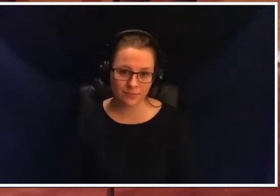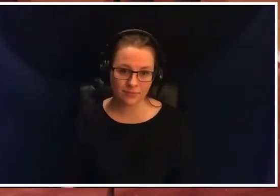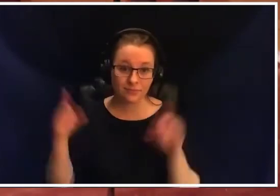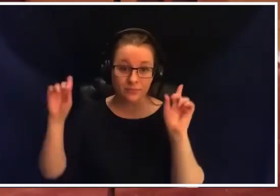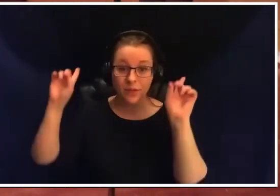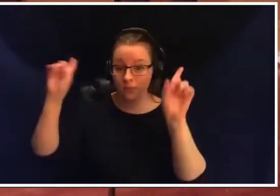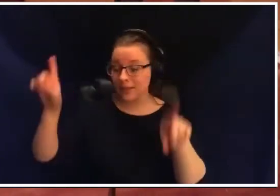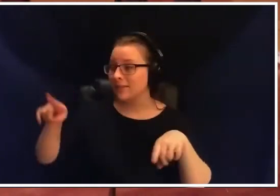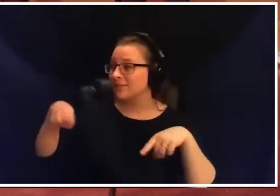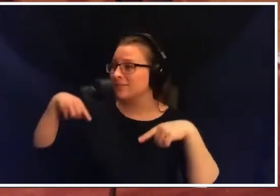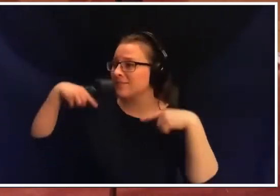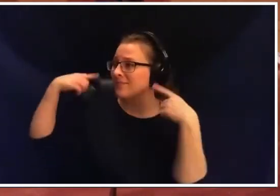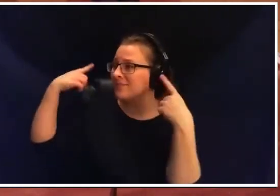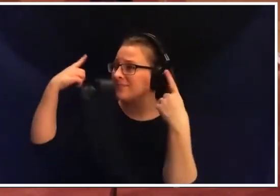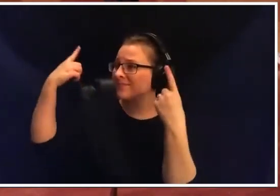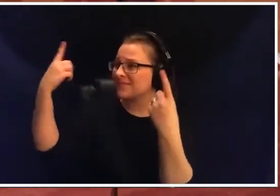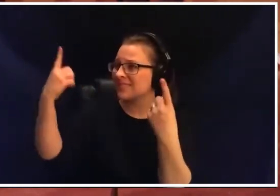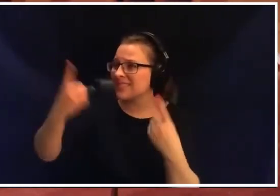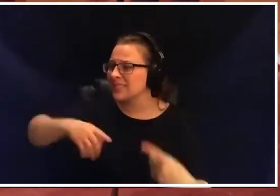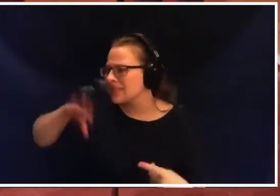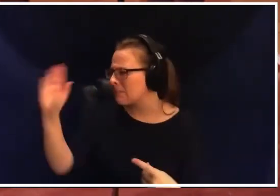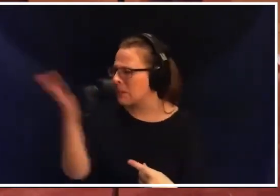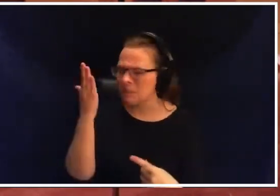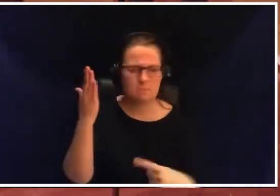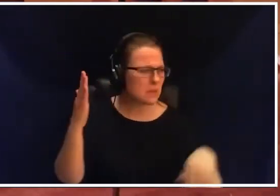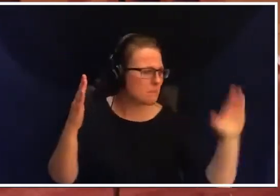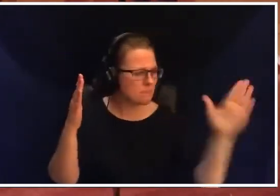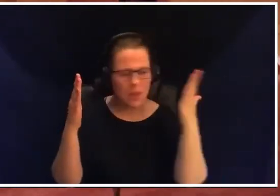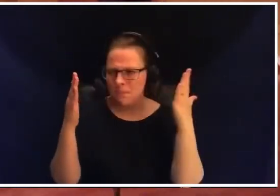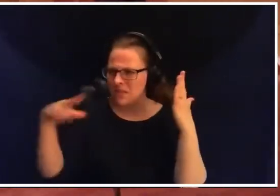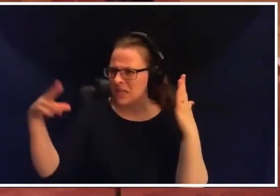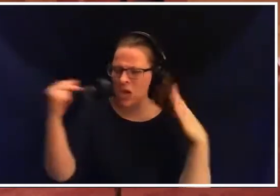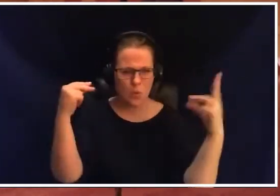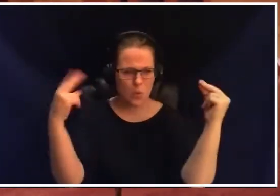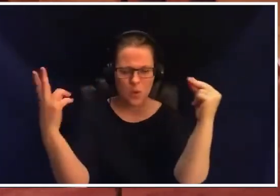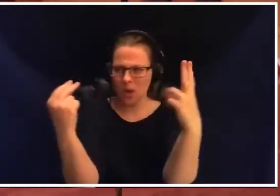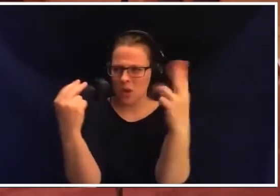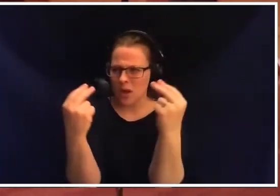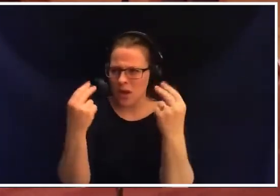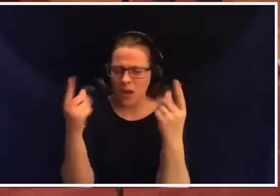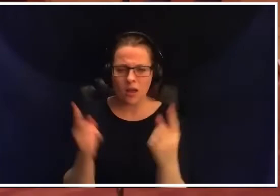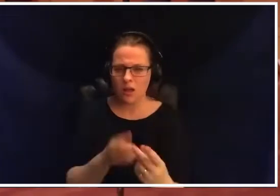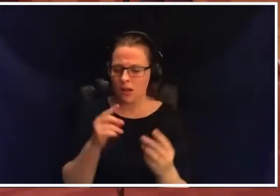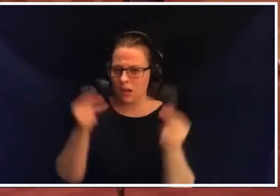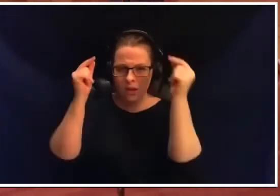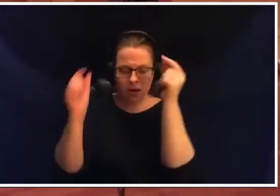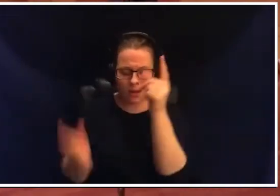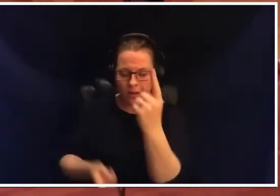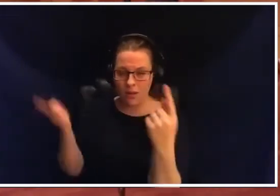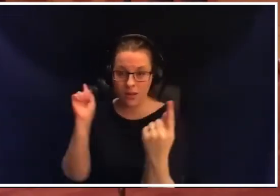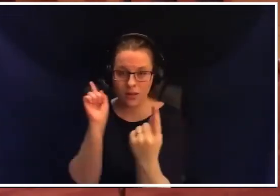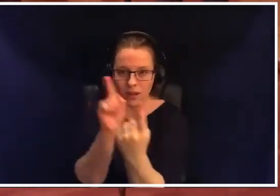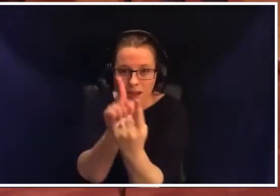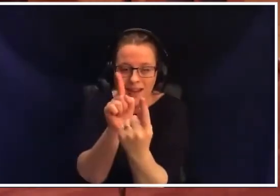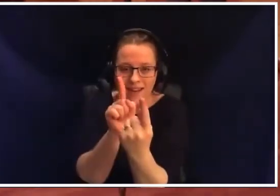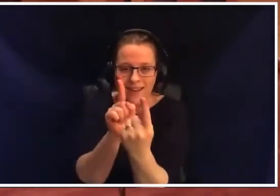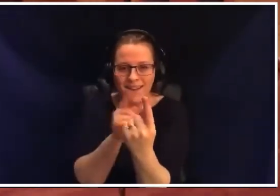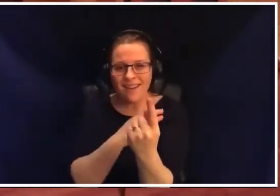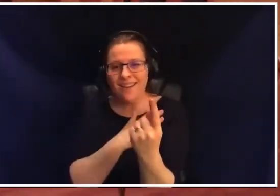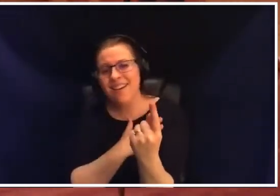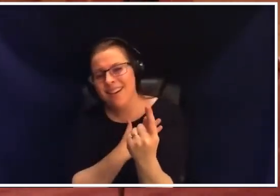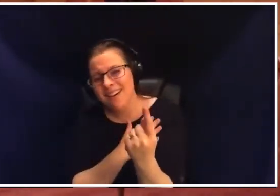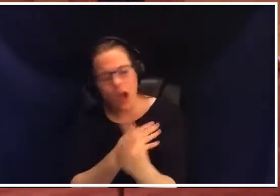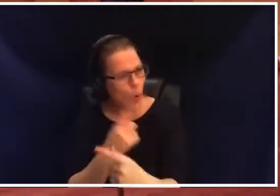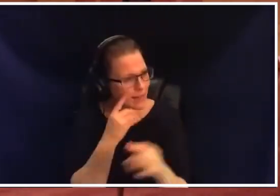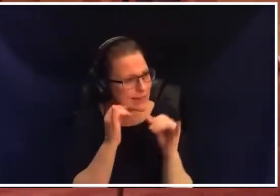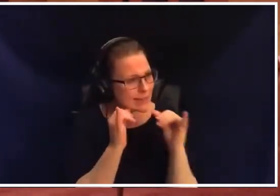All my life has been a series of doors in my face, and then suddenly I bump into you. I was thinking the